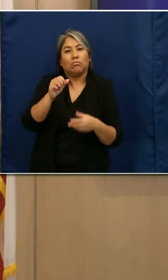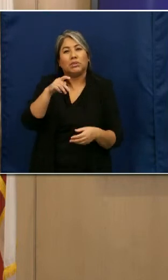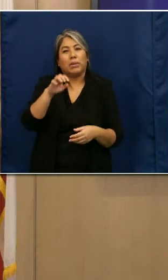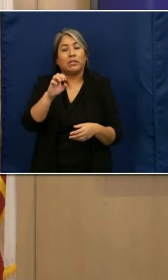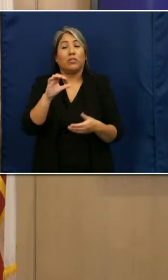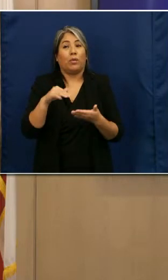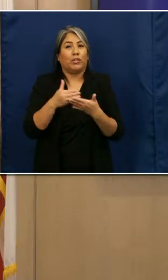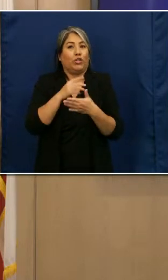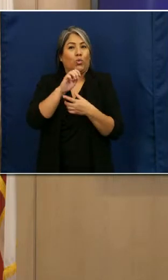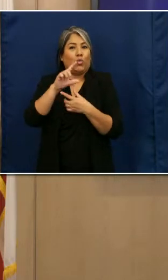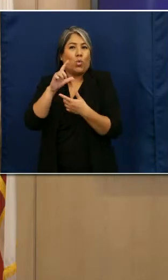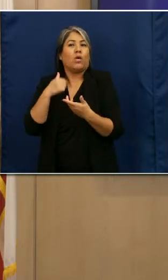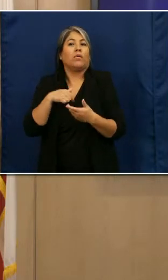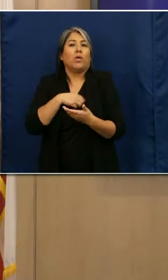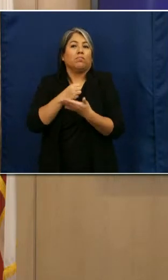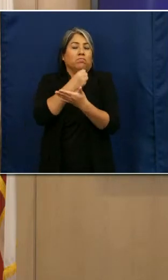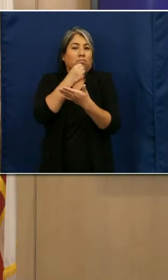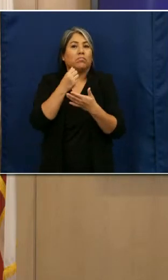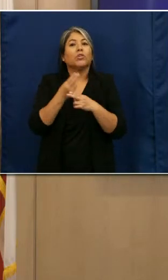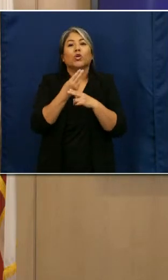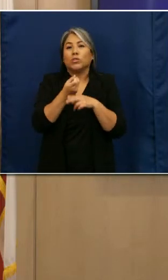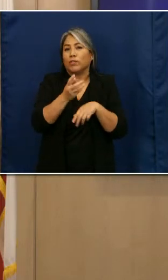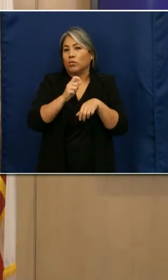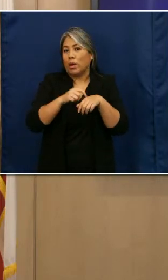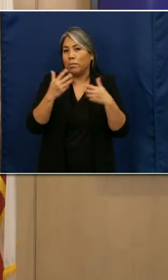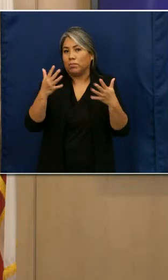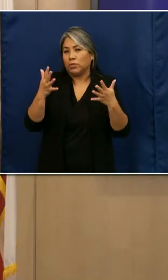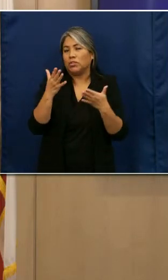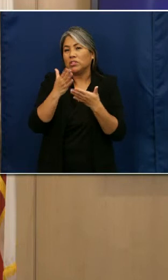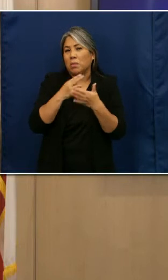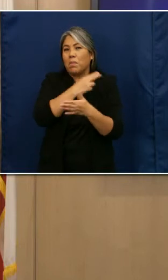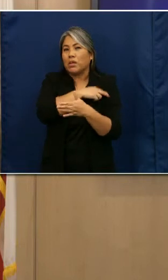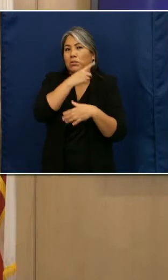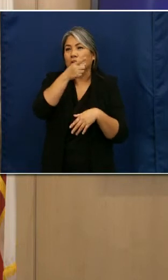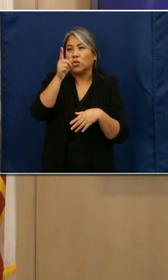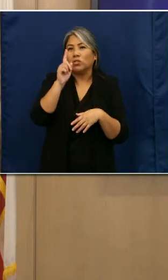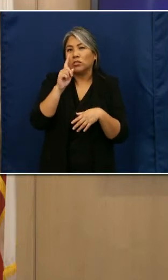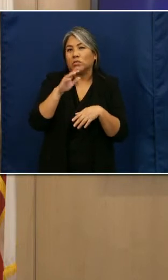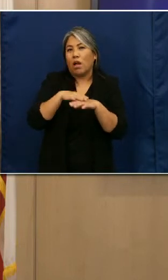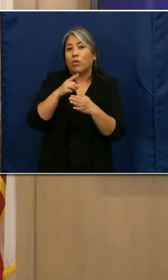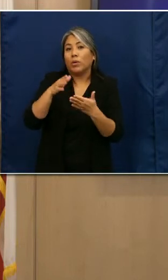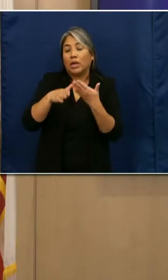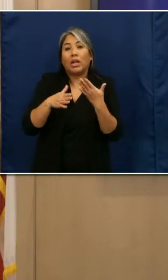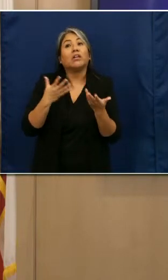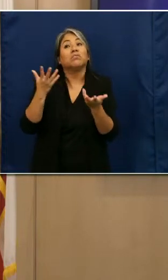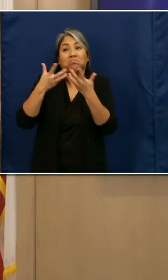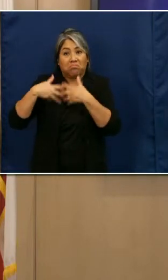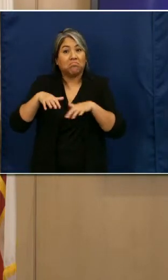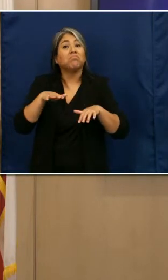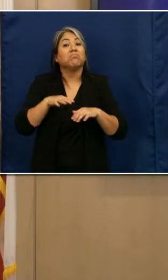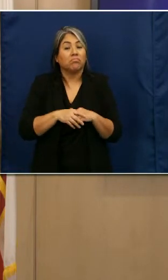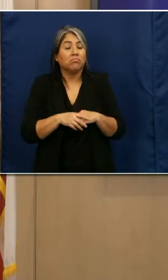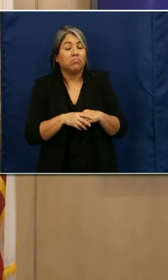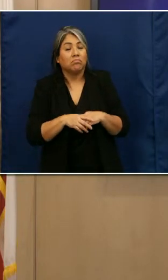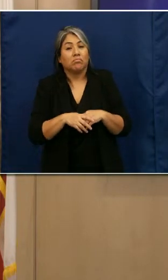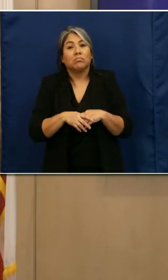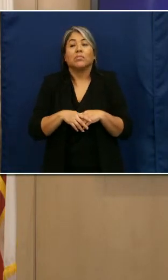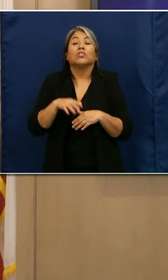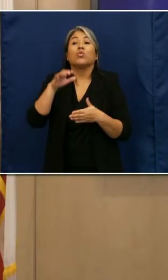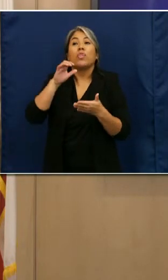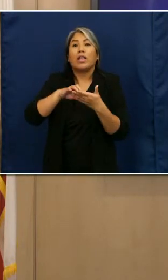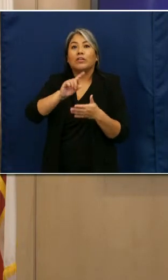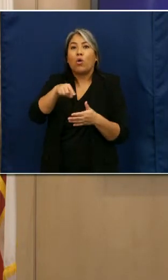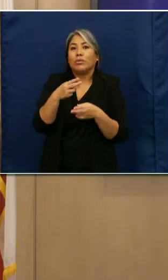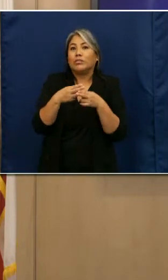was available and used a couple times by some hospitals over the weekend to good effect. Again, it's meant to be something that's